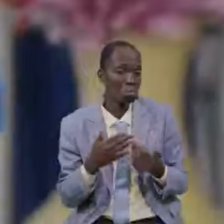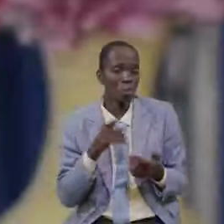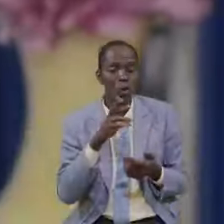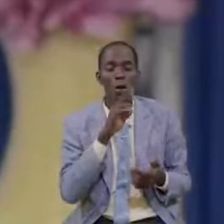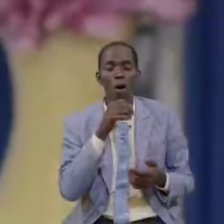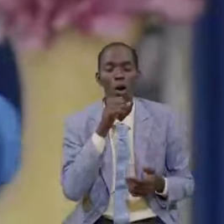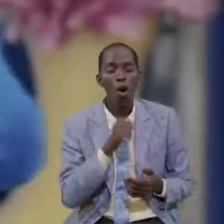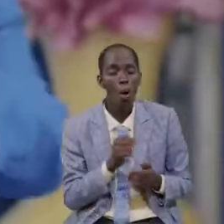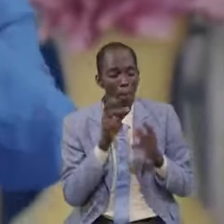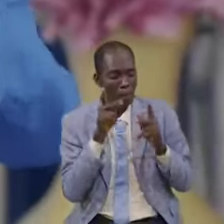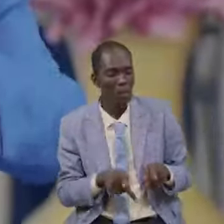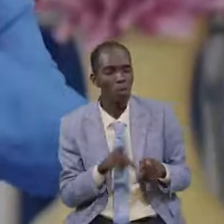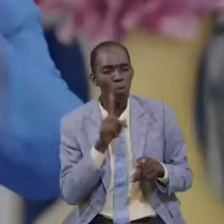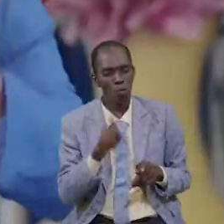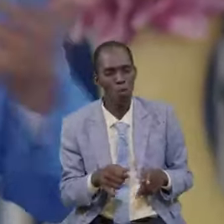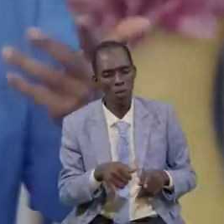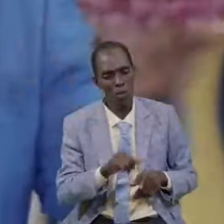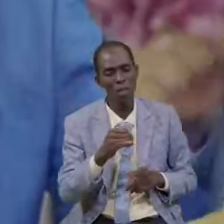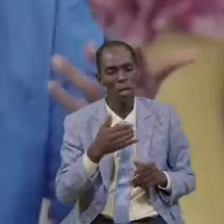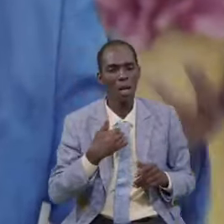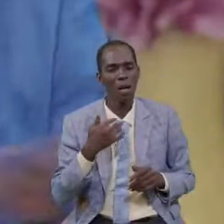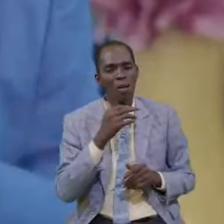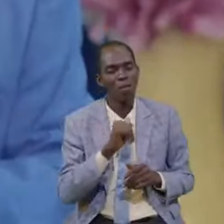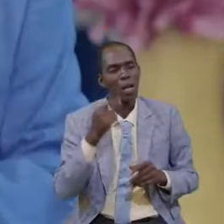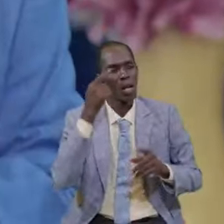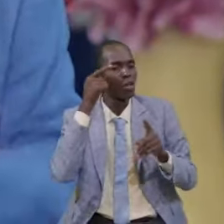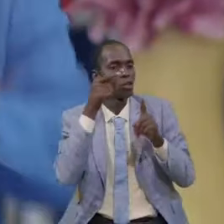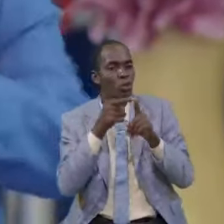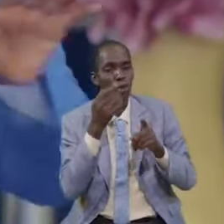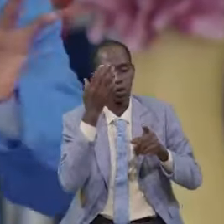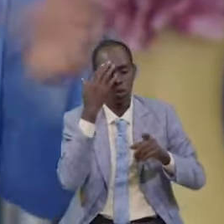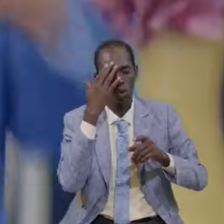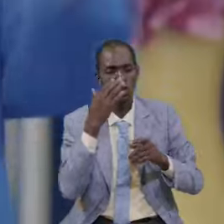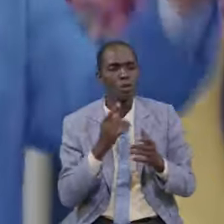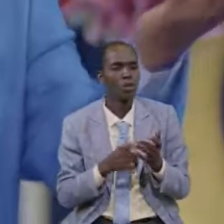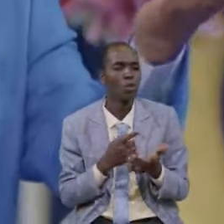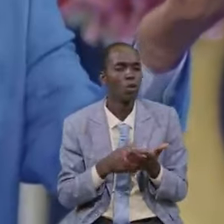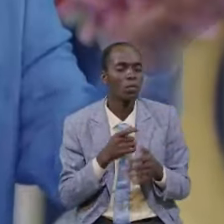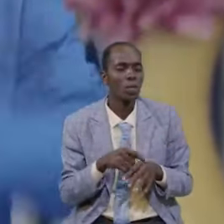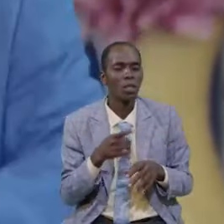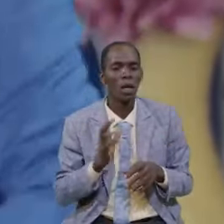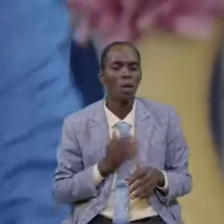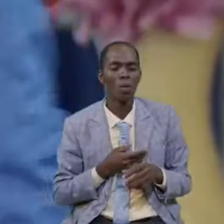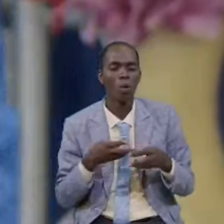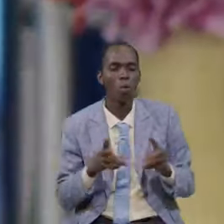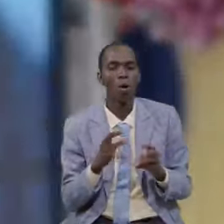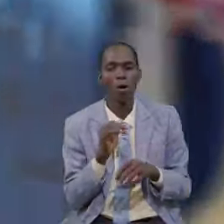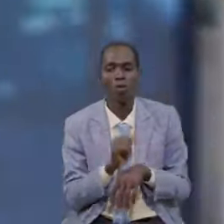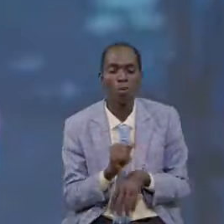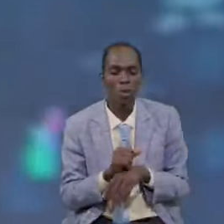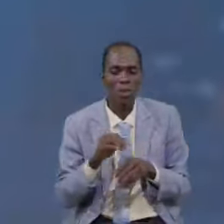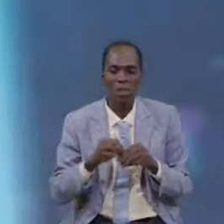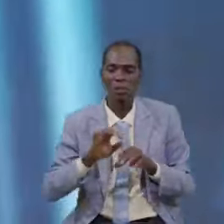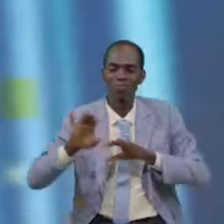And sometimes our system of work, in every nation, they have the age